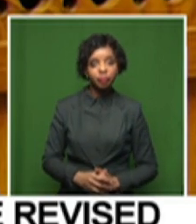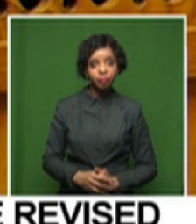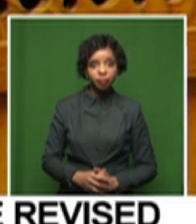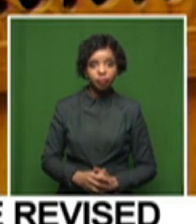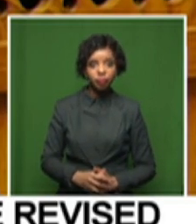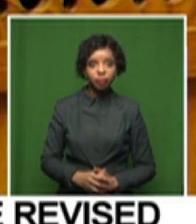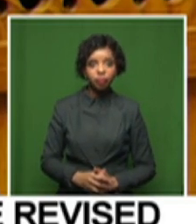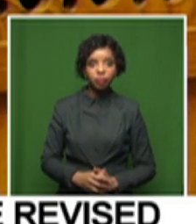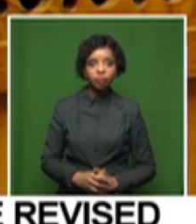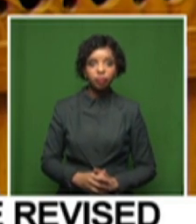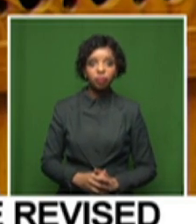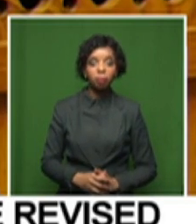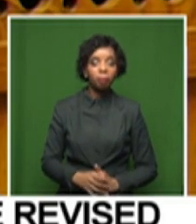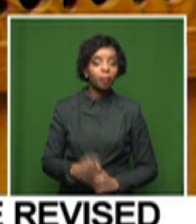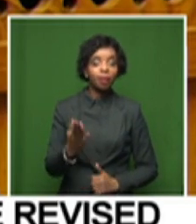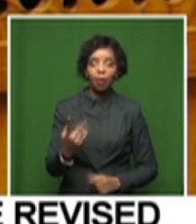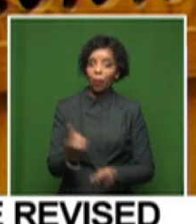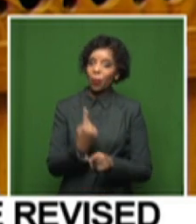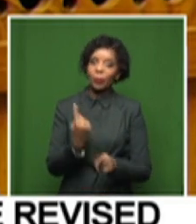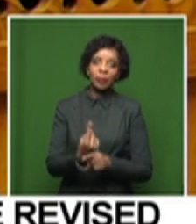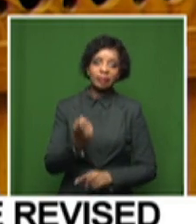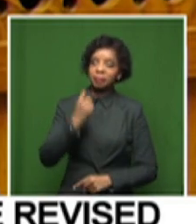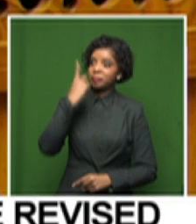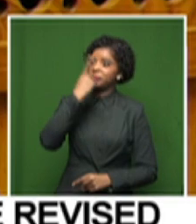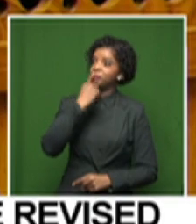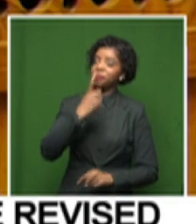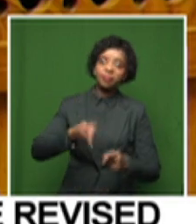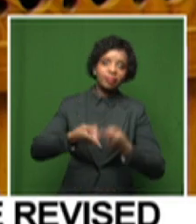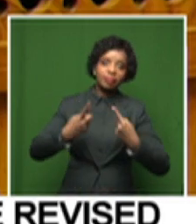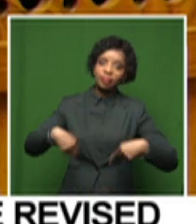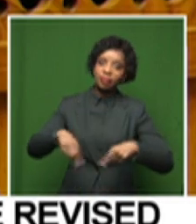We face this question all the time.